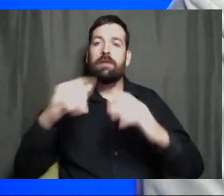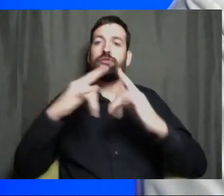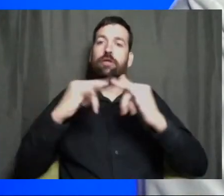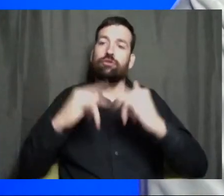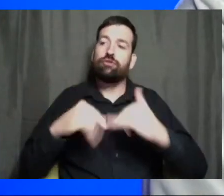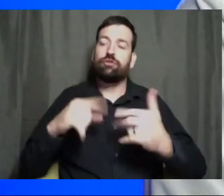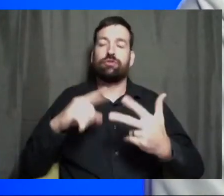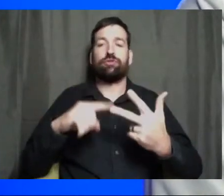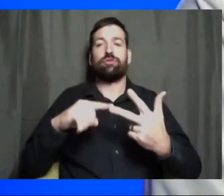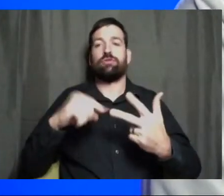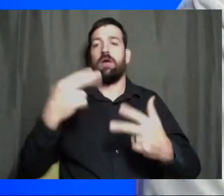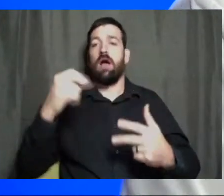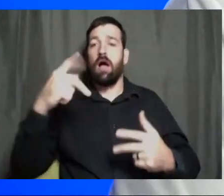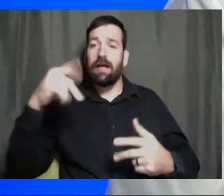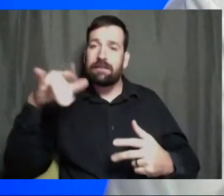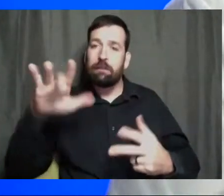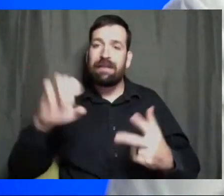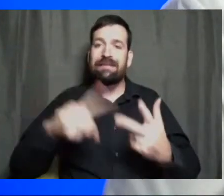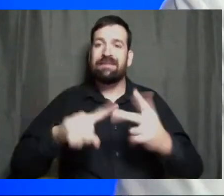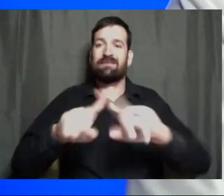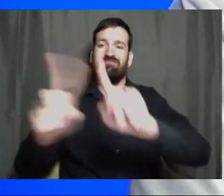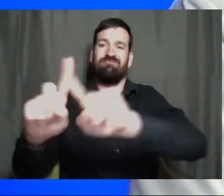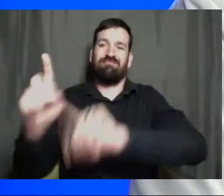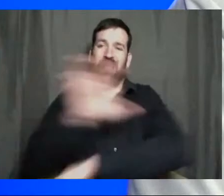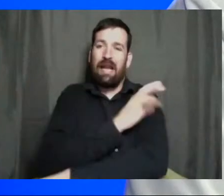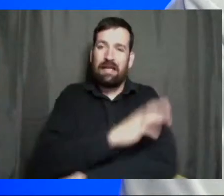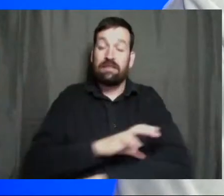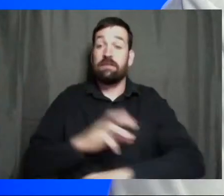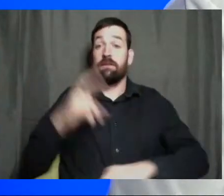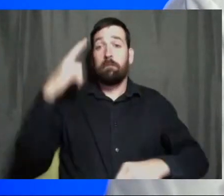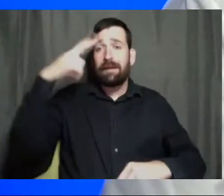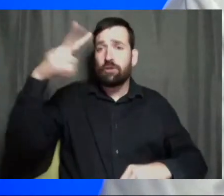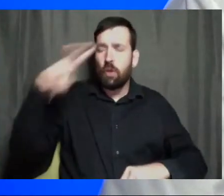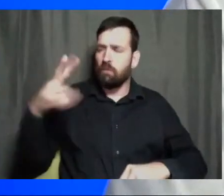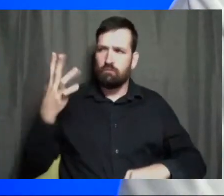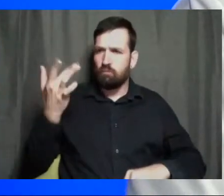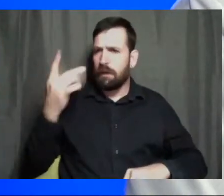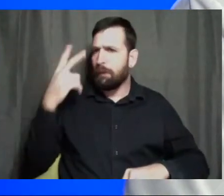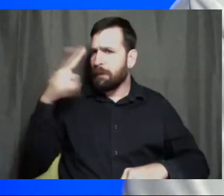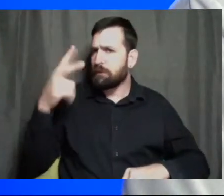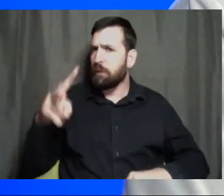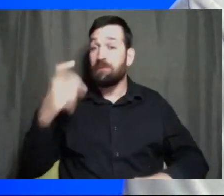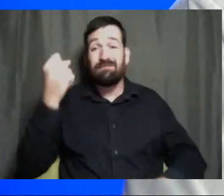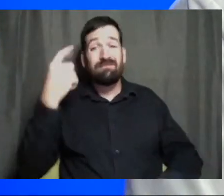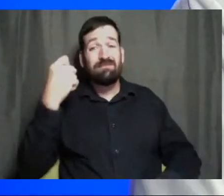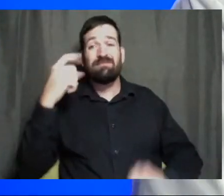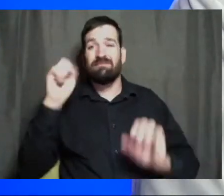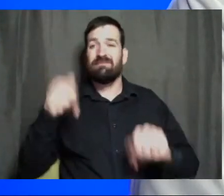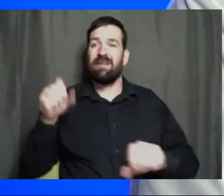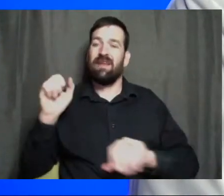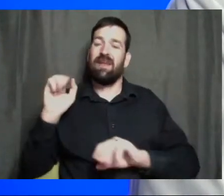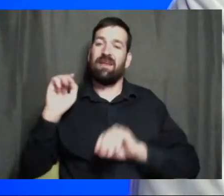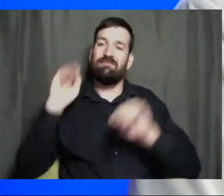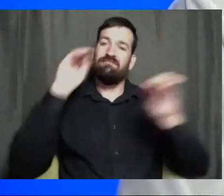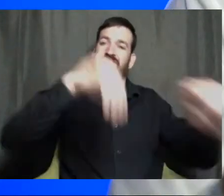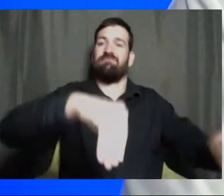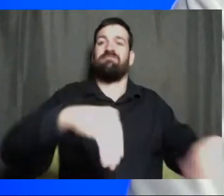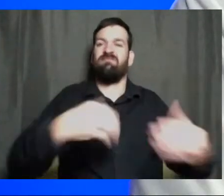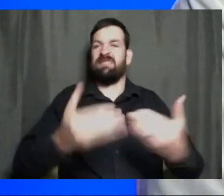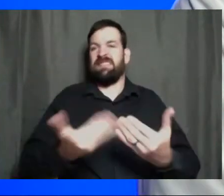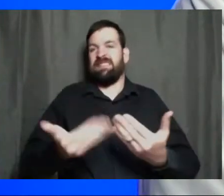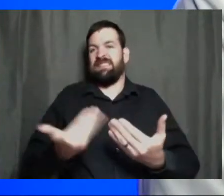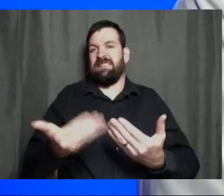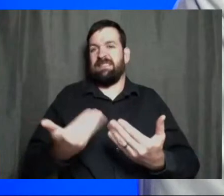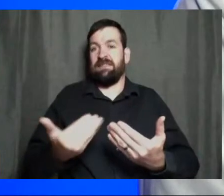clinics in throughout Mexico. People say, well, why Mexico? Well, Mexico we could get to as a foreign country pretty easily. We were allowed to